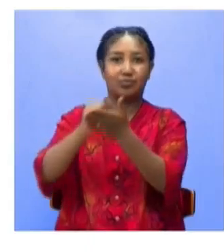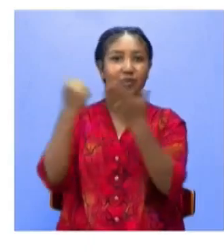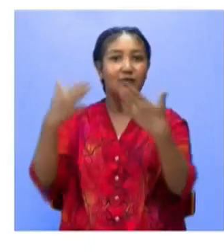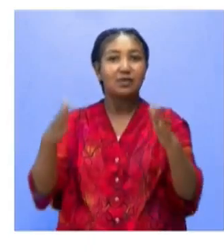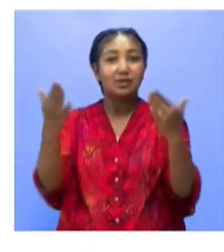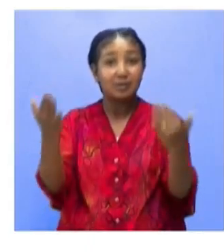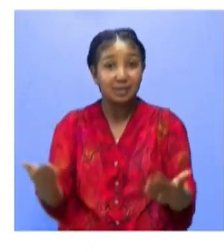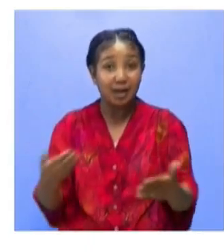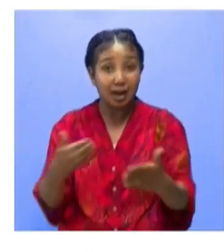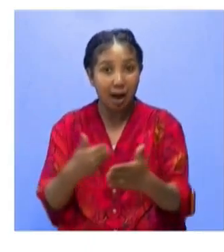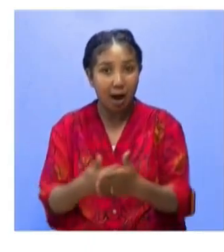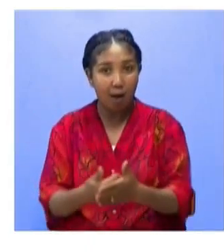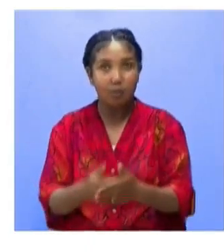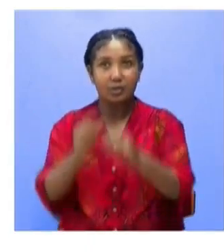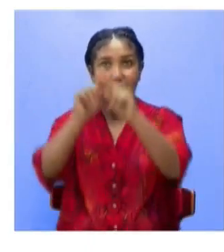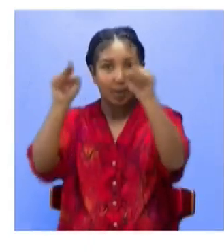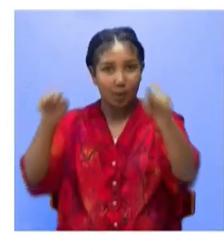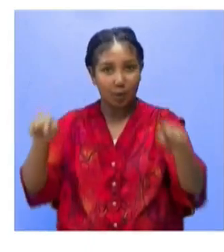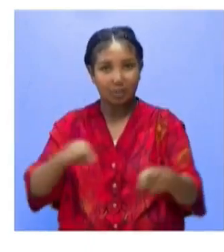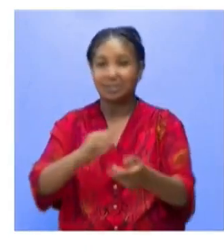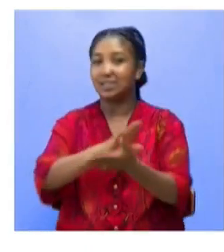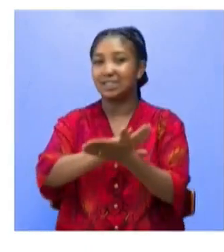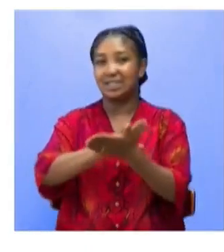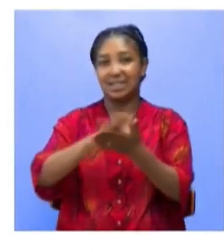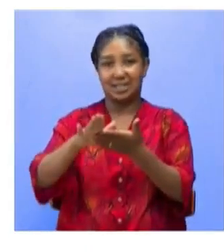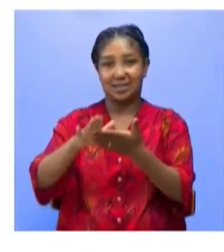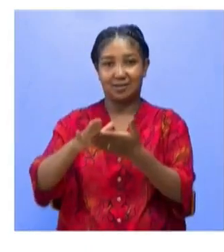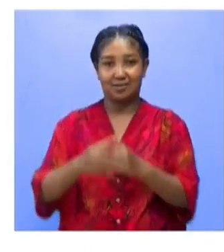Still the board